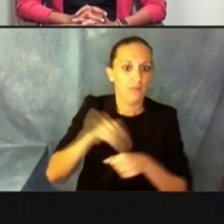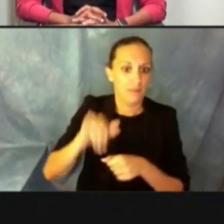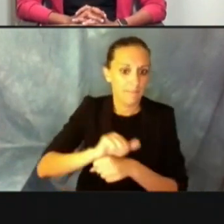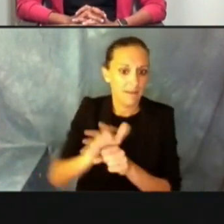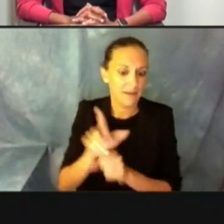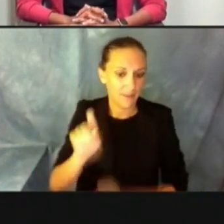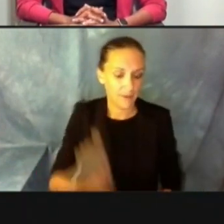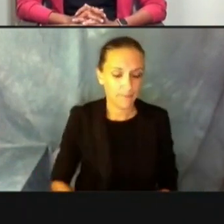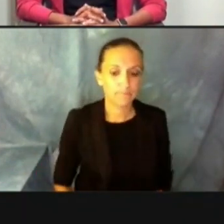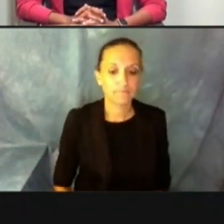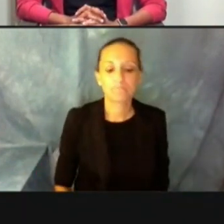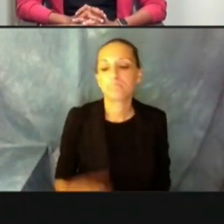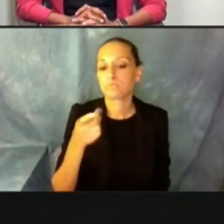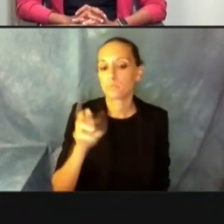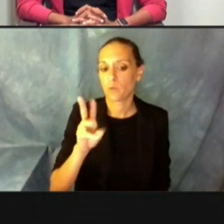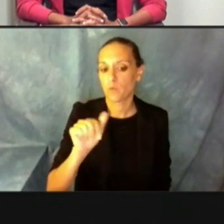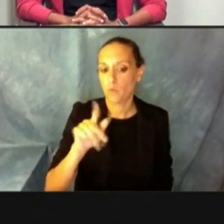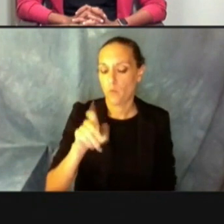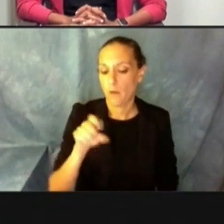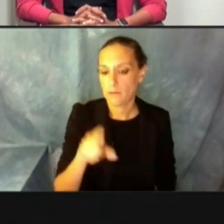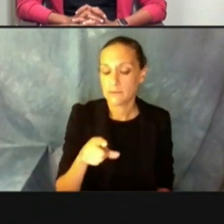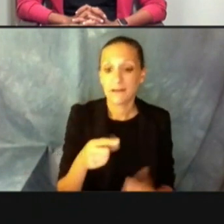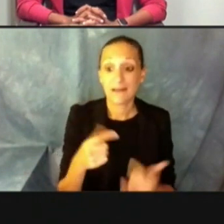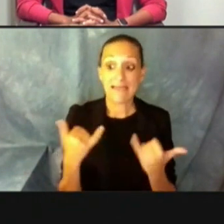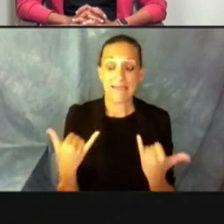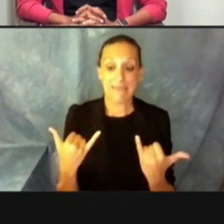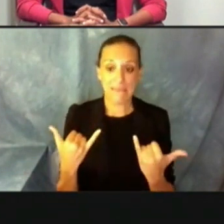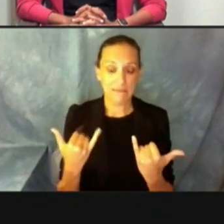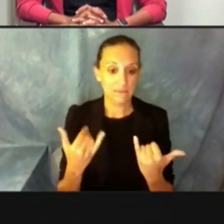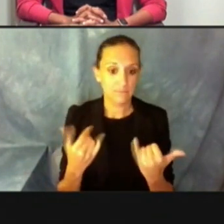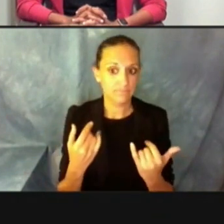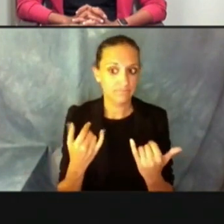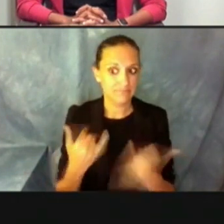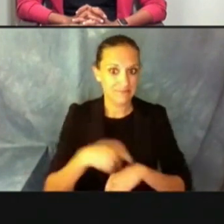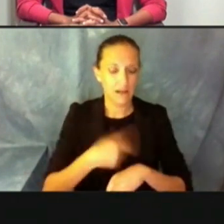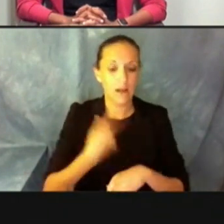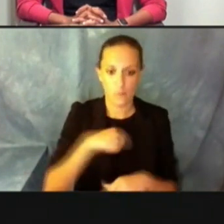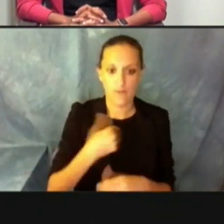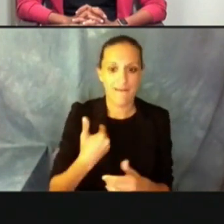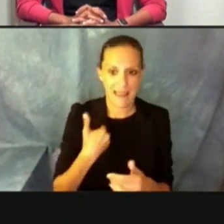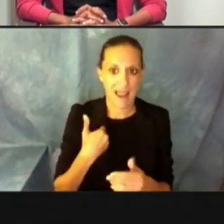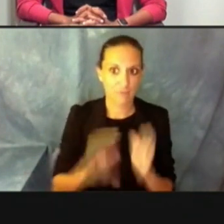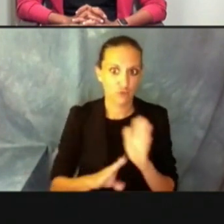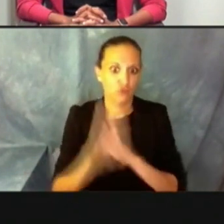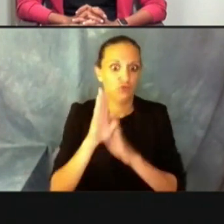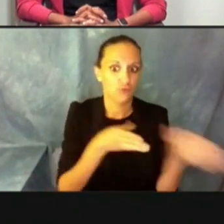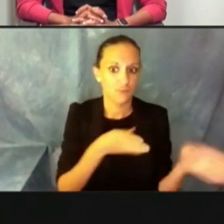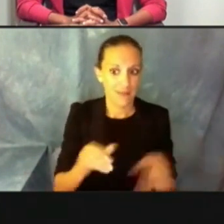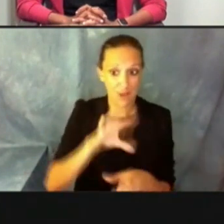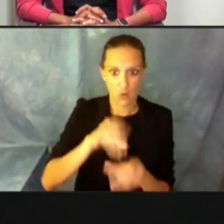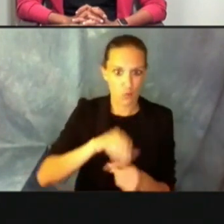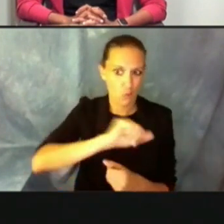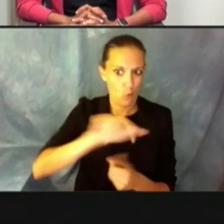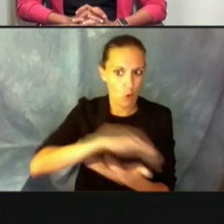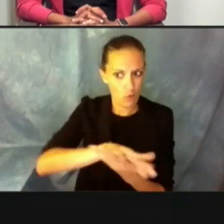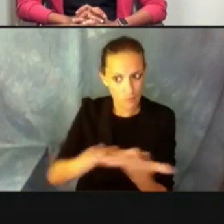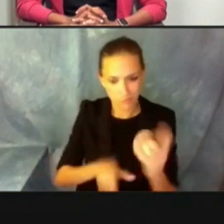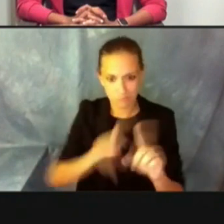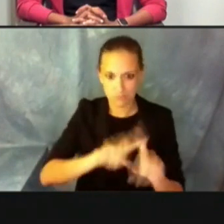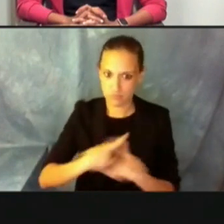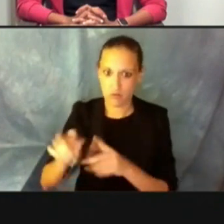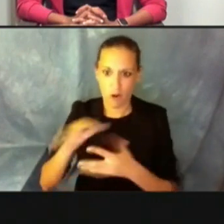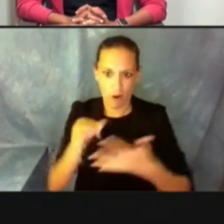At this point, we have plans, surge plans that include all of those options that have been asked about.